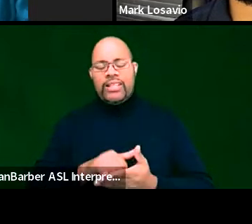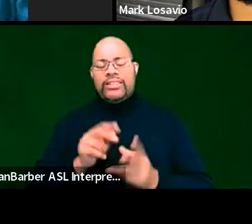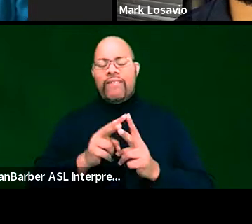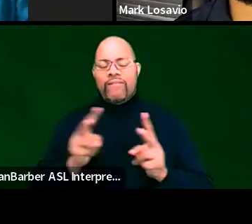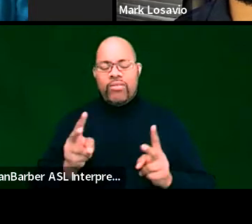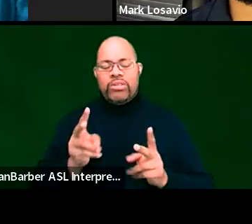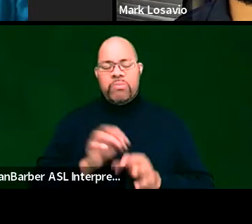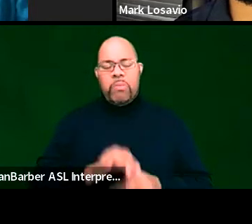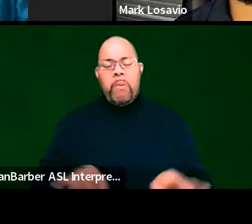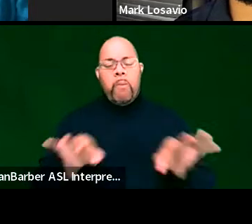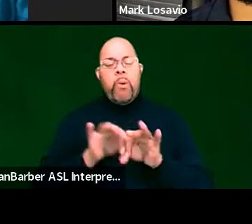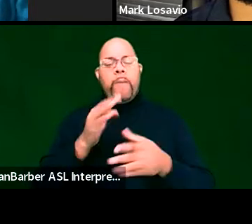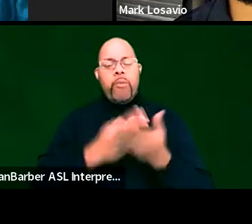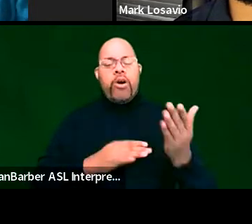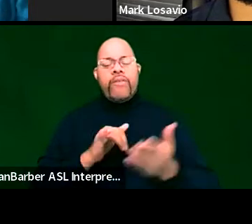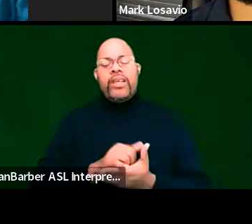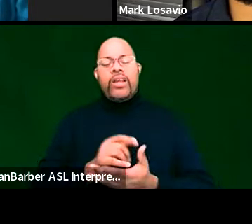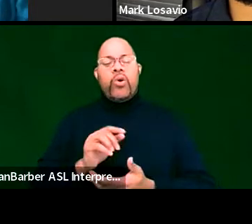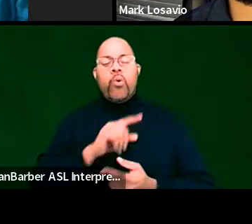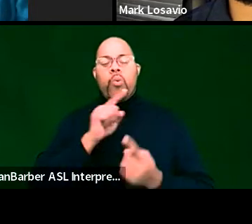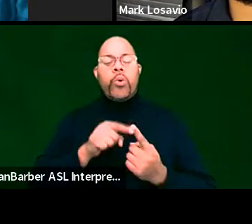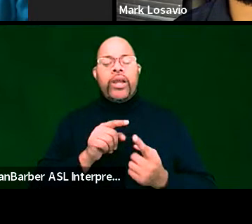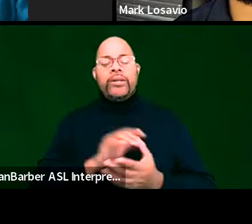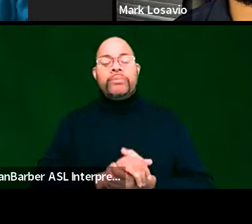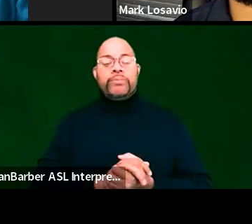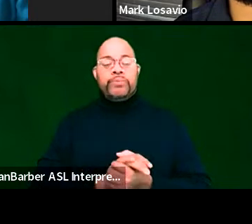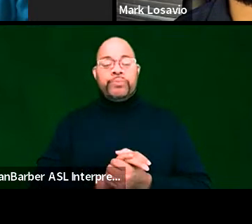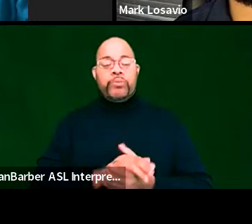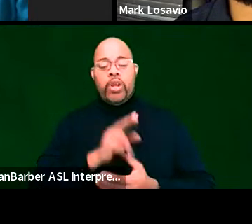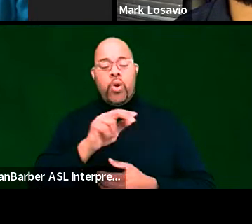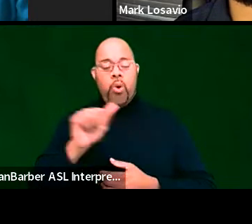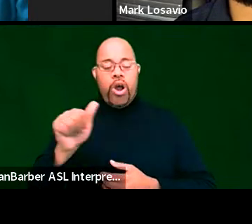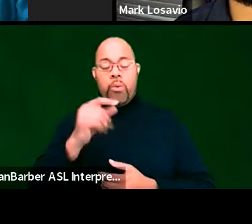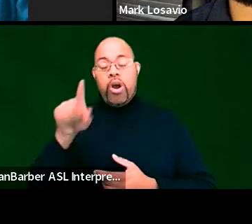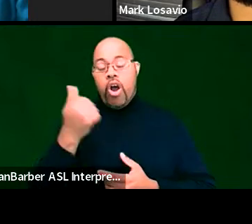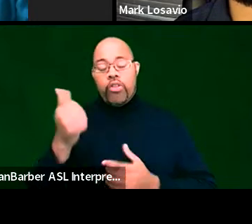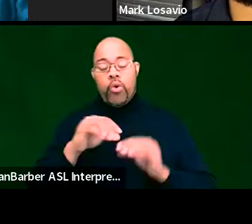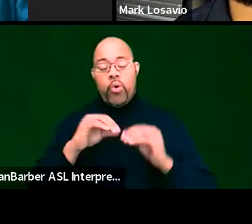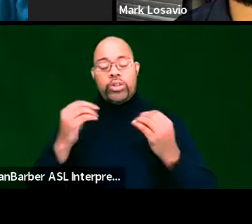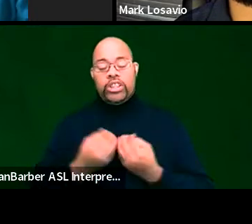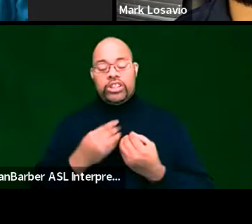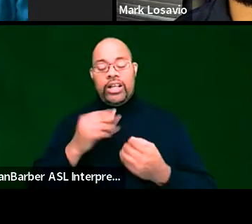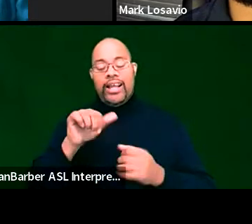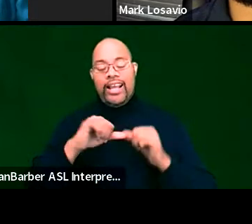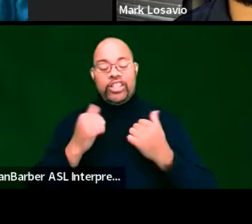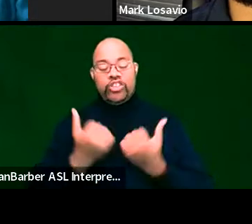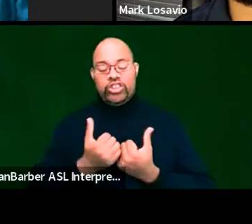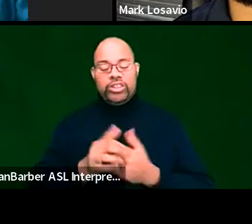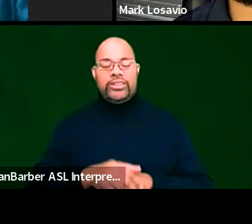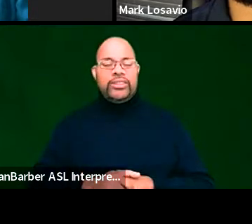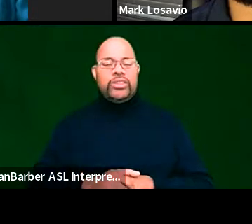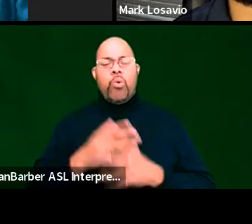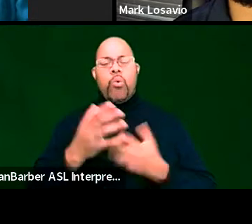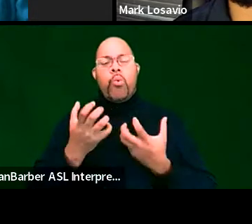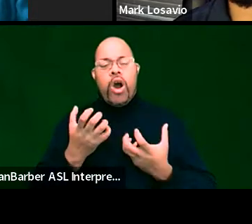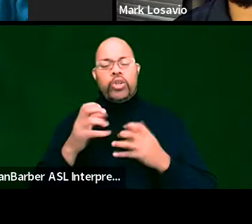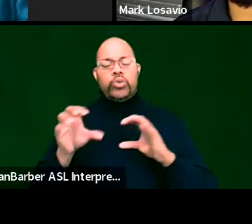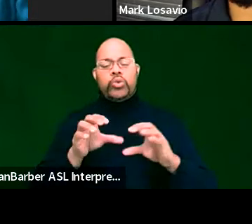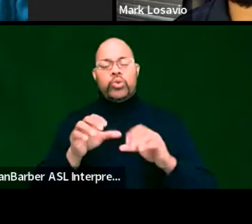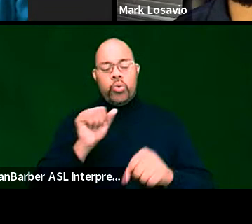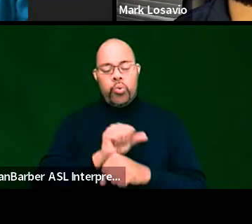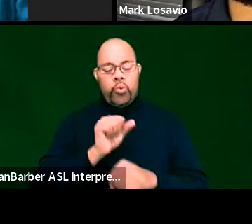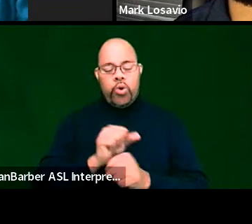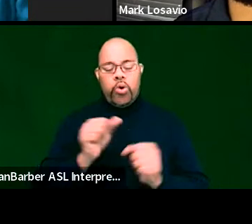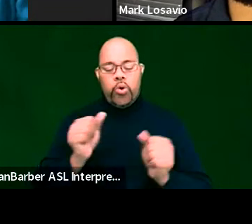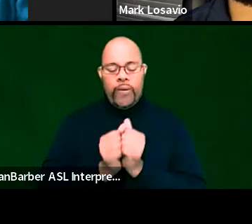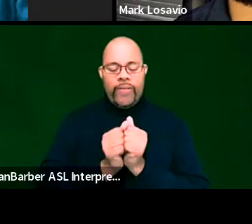very critical piece, is that when NOAA and when other organizations and agencies and want to do work